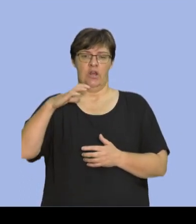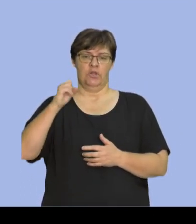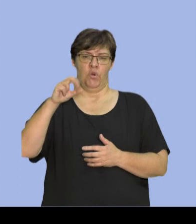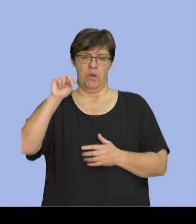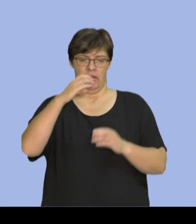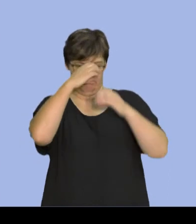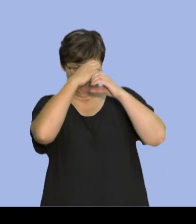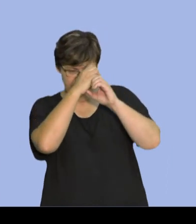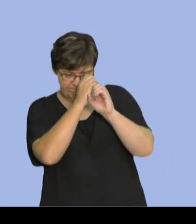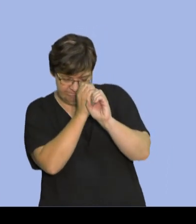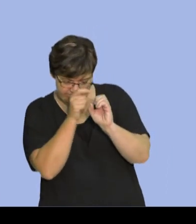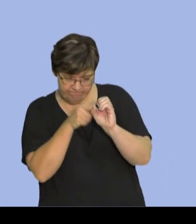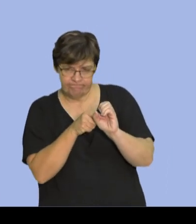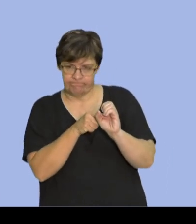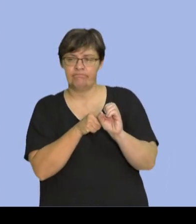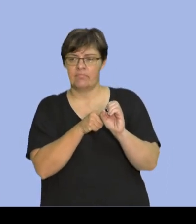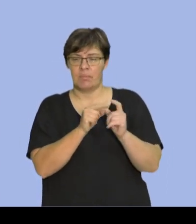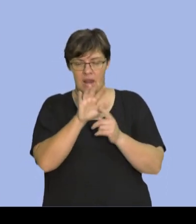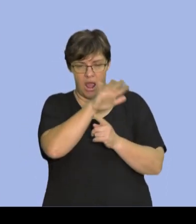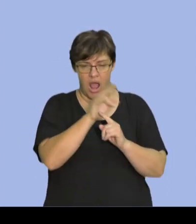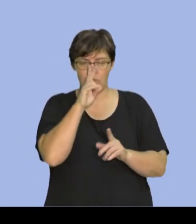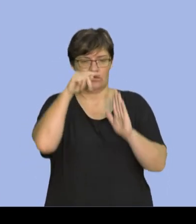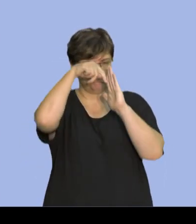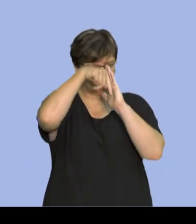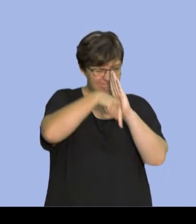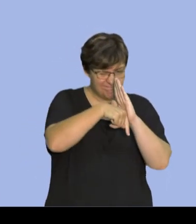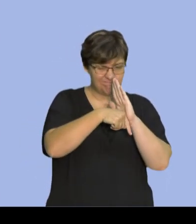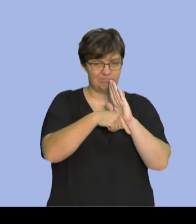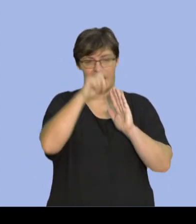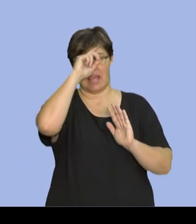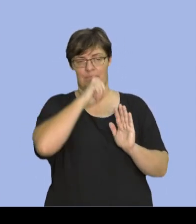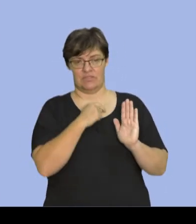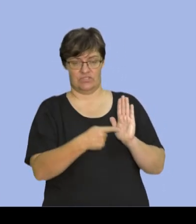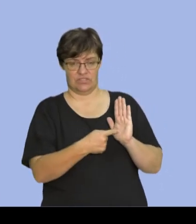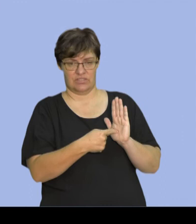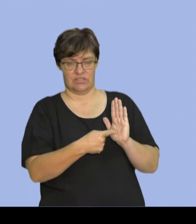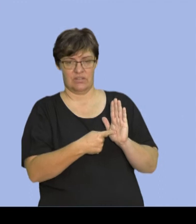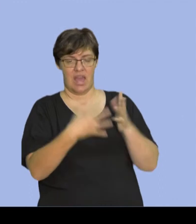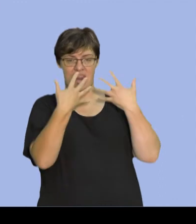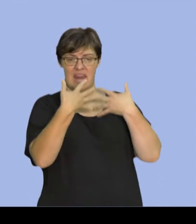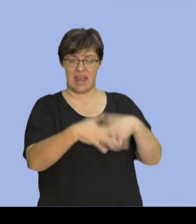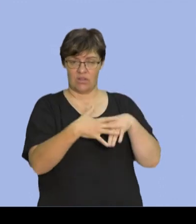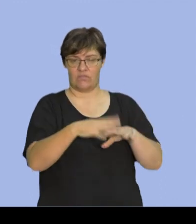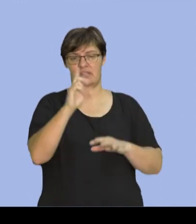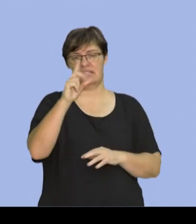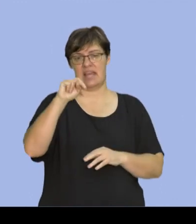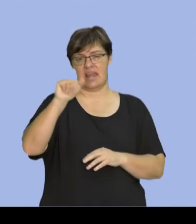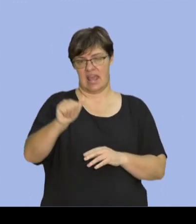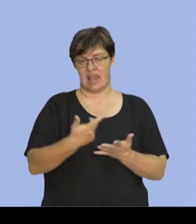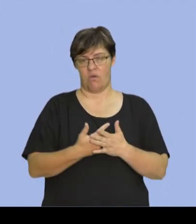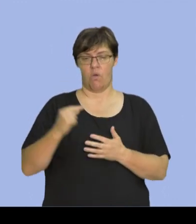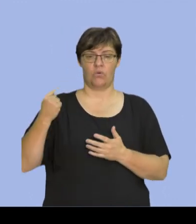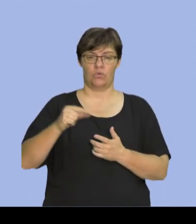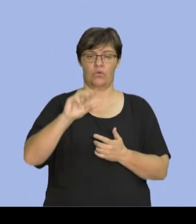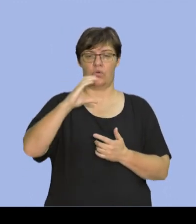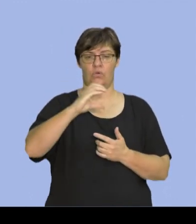that has the cells stained out, showing you detailed images of the condensed network of DNA or chromatids in